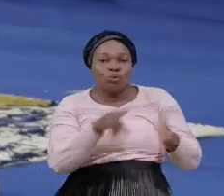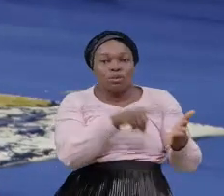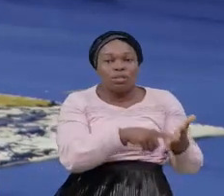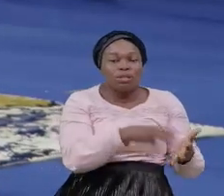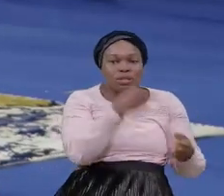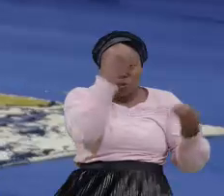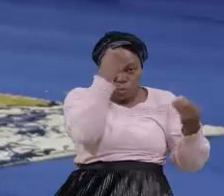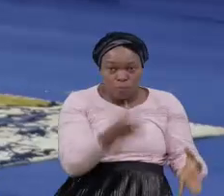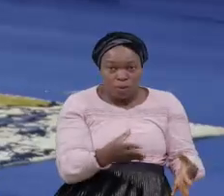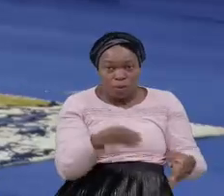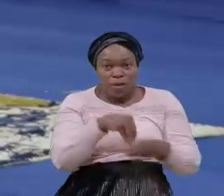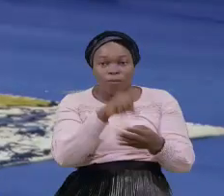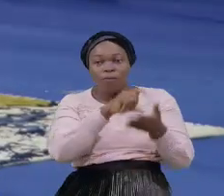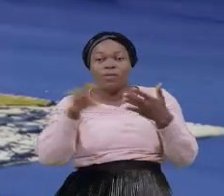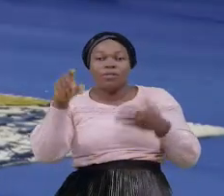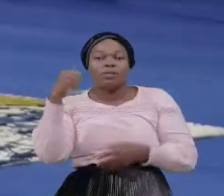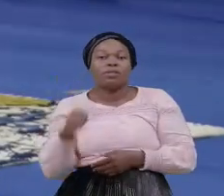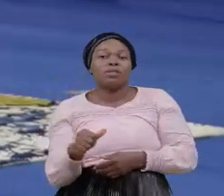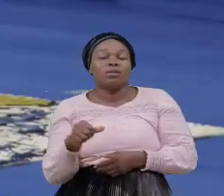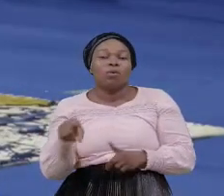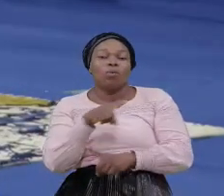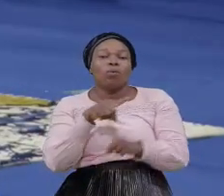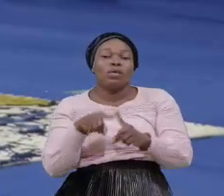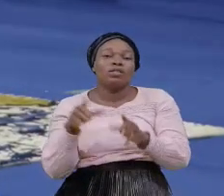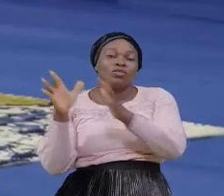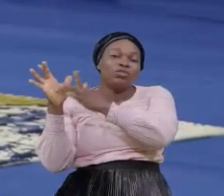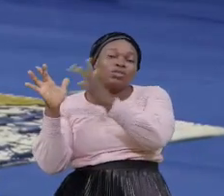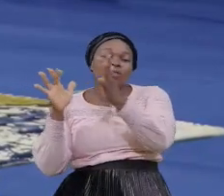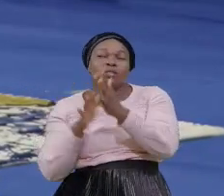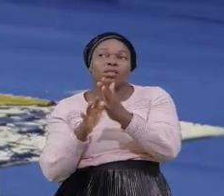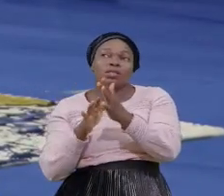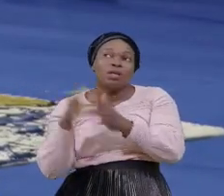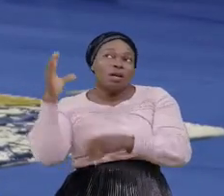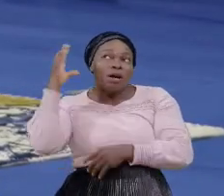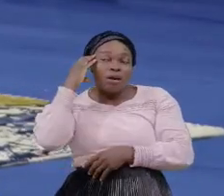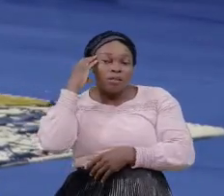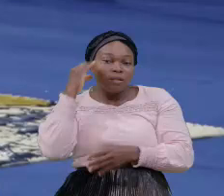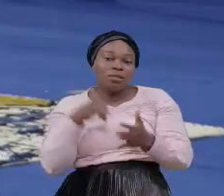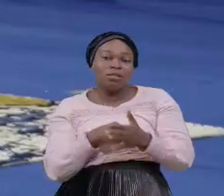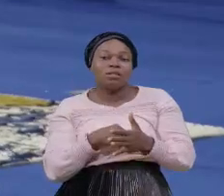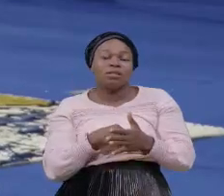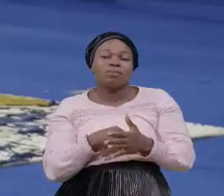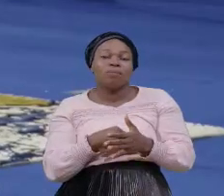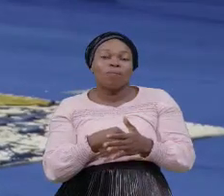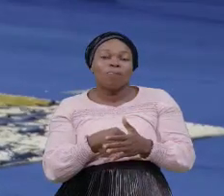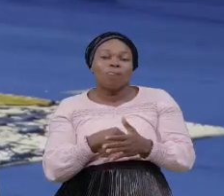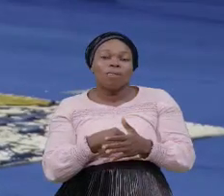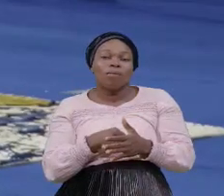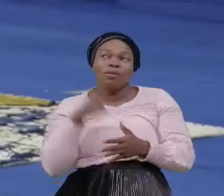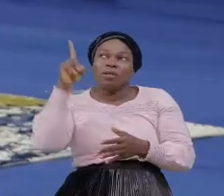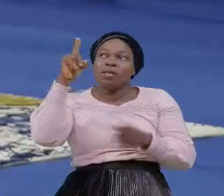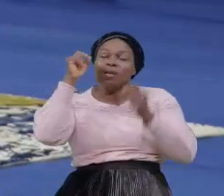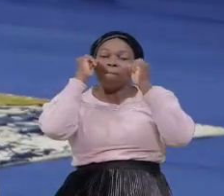verse 10. When Jesus heard it, he marveled, and